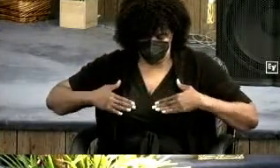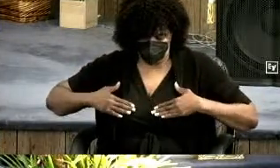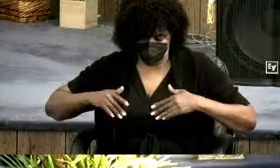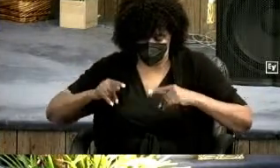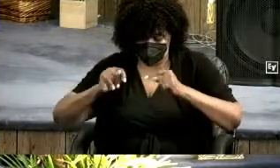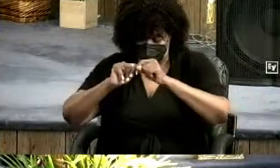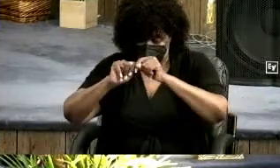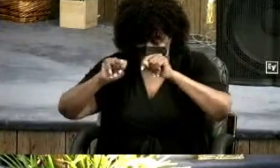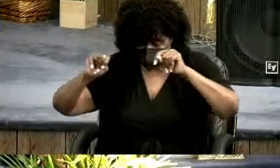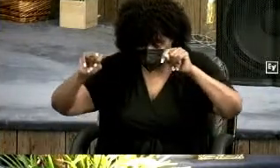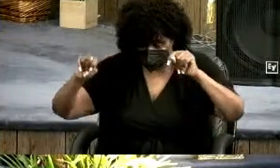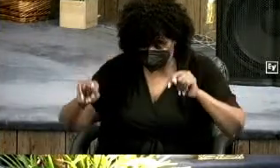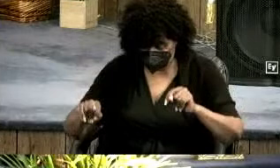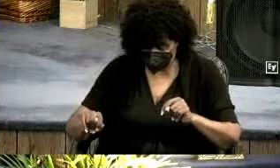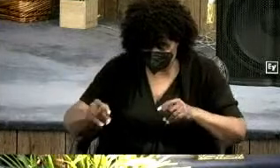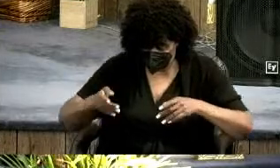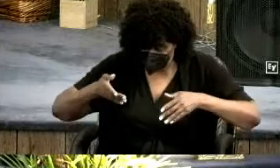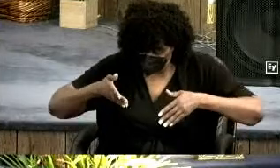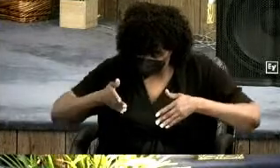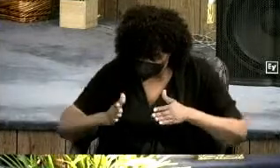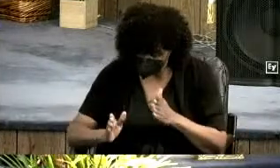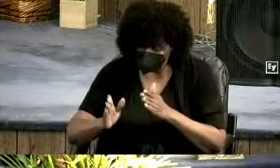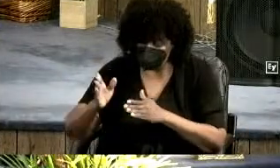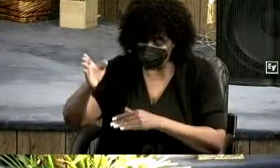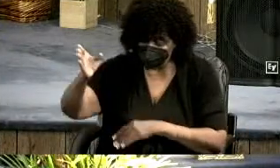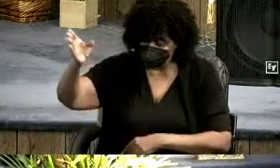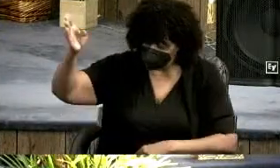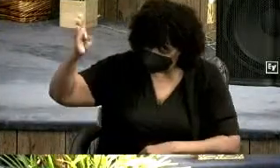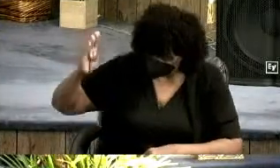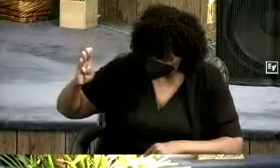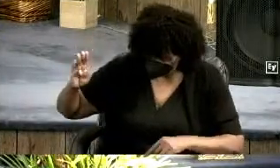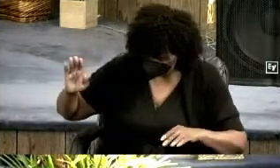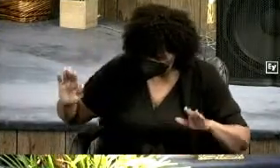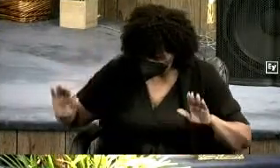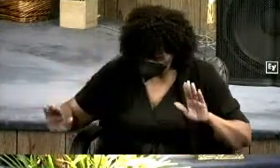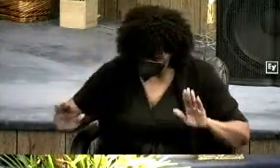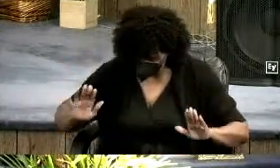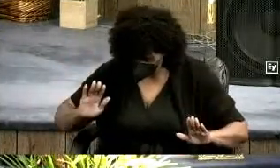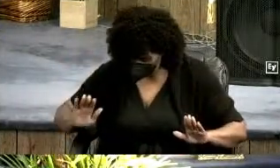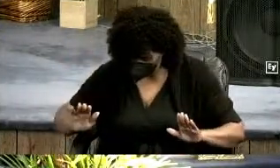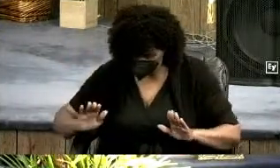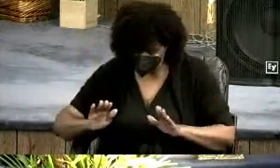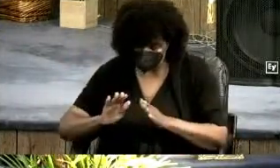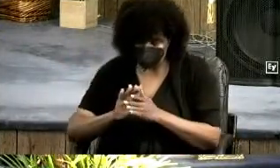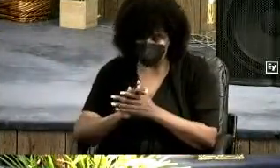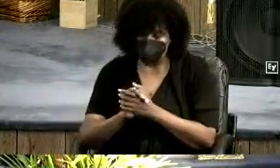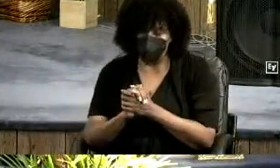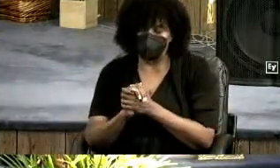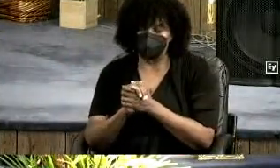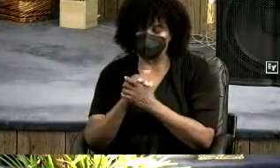it if you let him. Go ahead, praise team. Just for me.